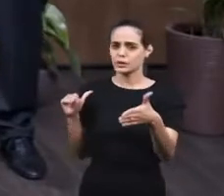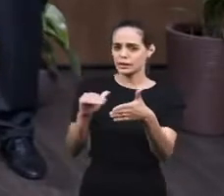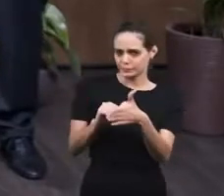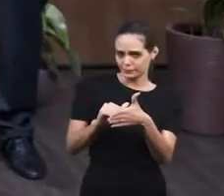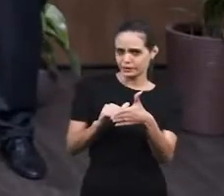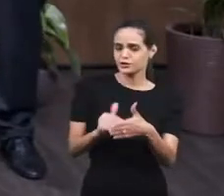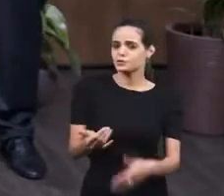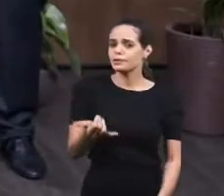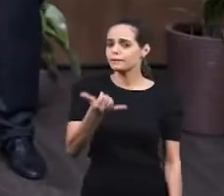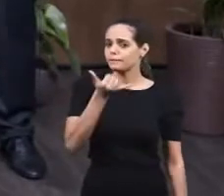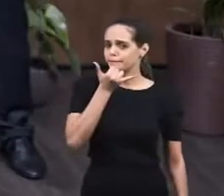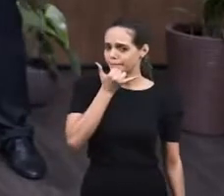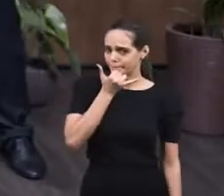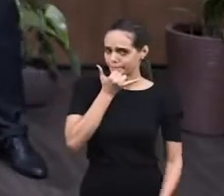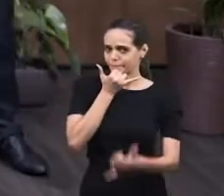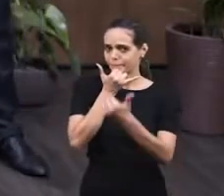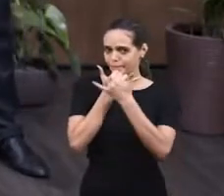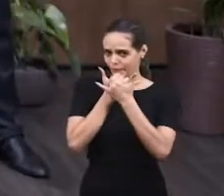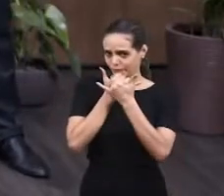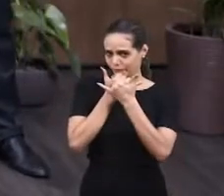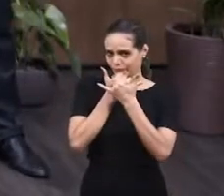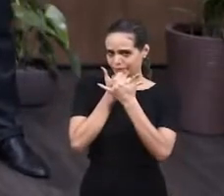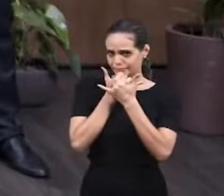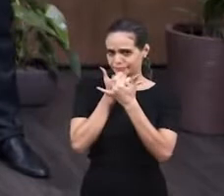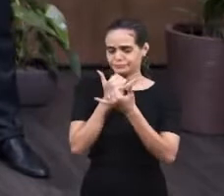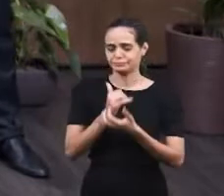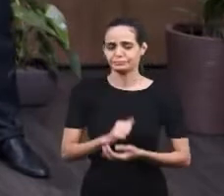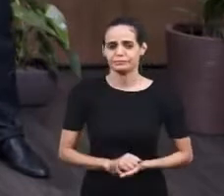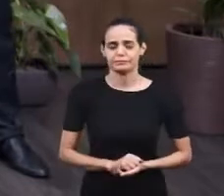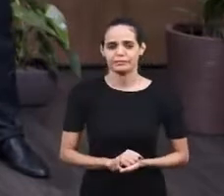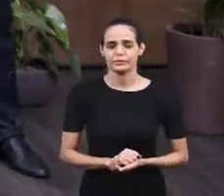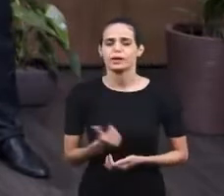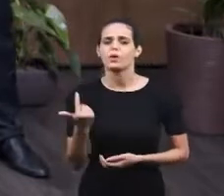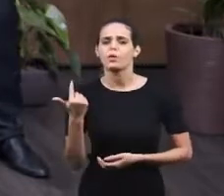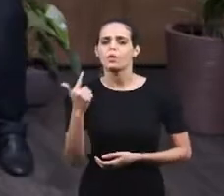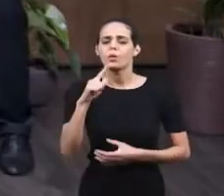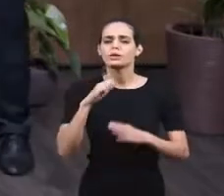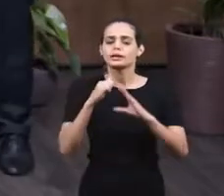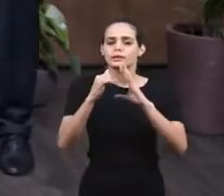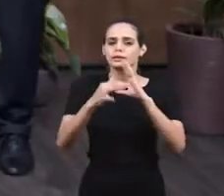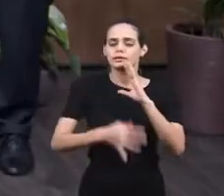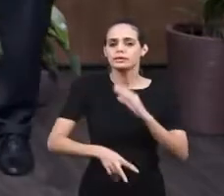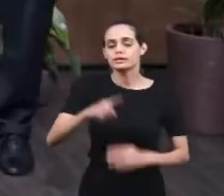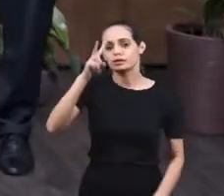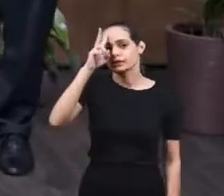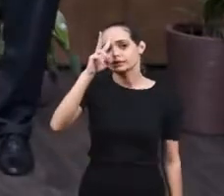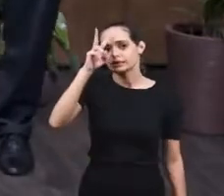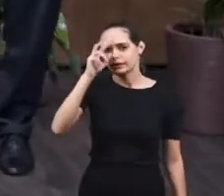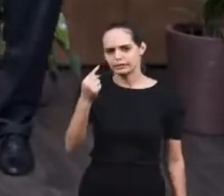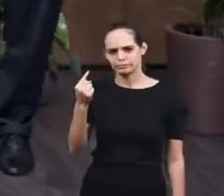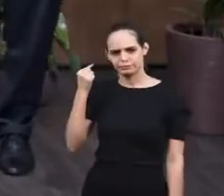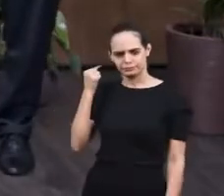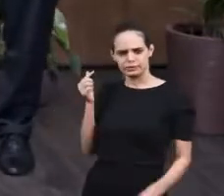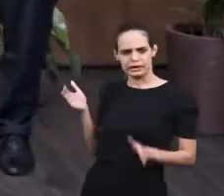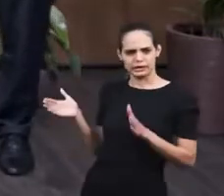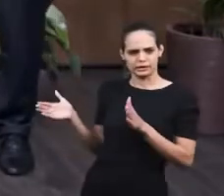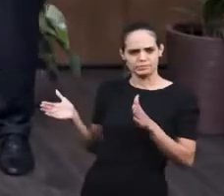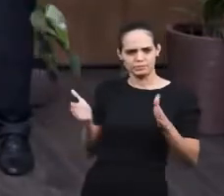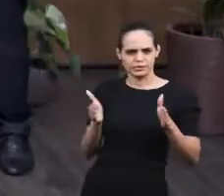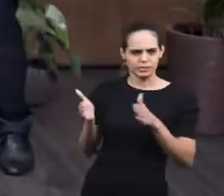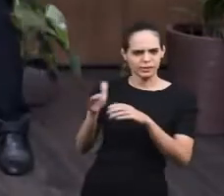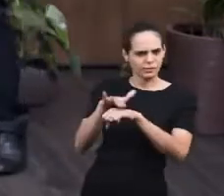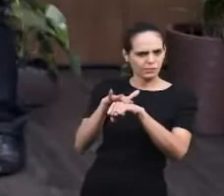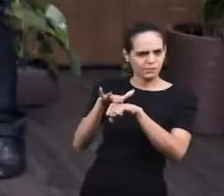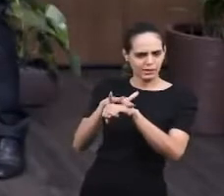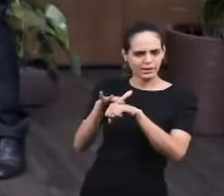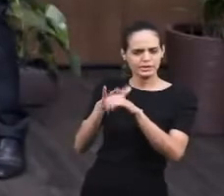limit for forgiveness. And another historic question that is very important in this occasion,